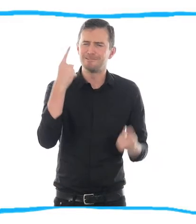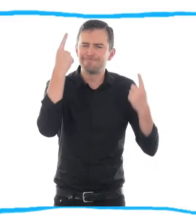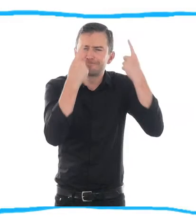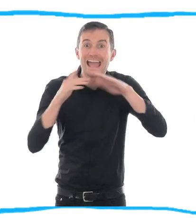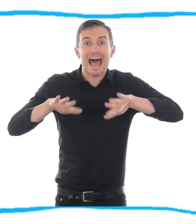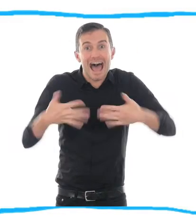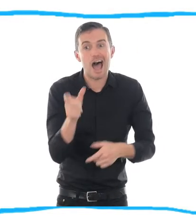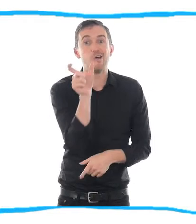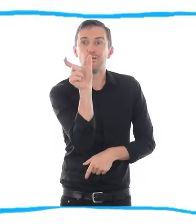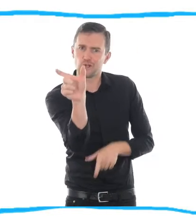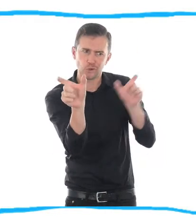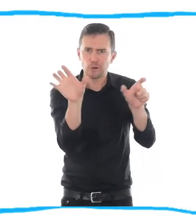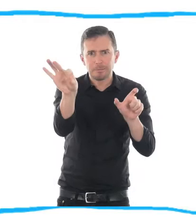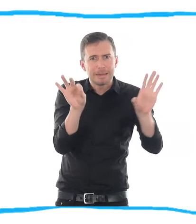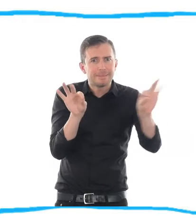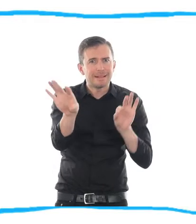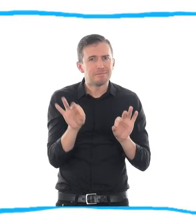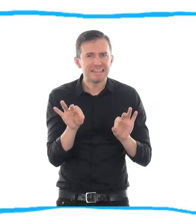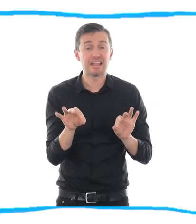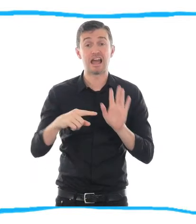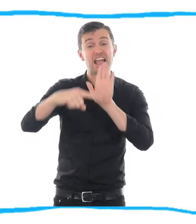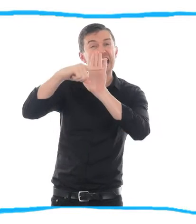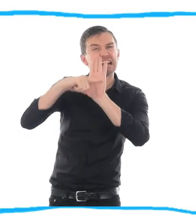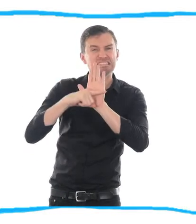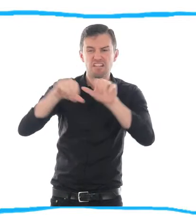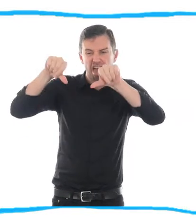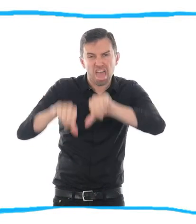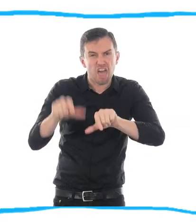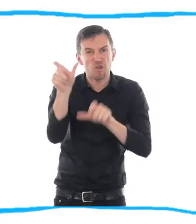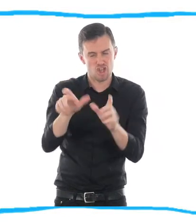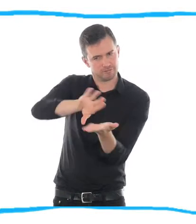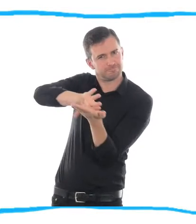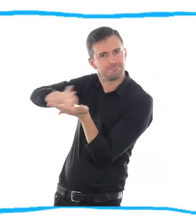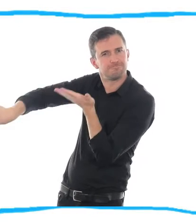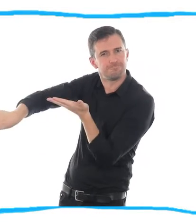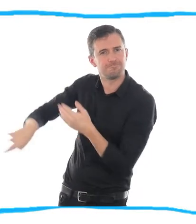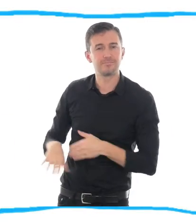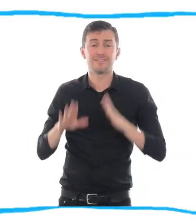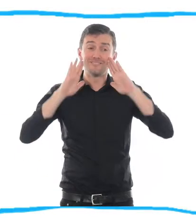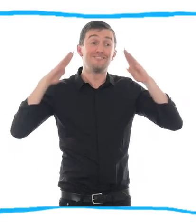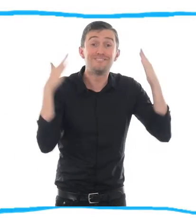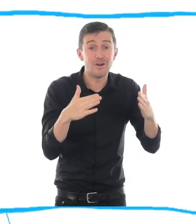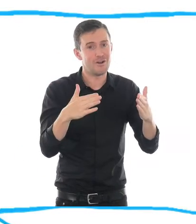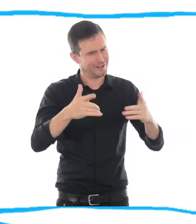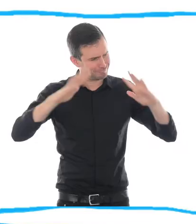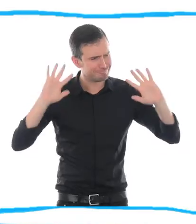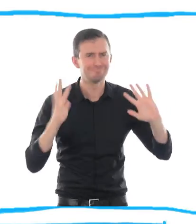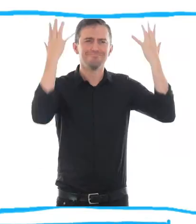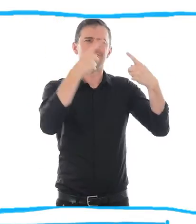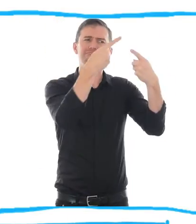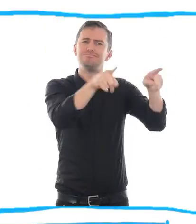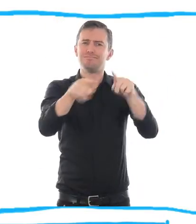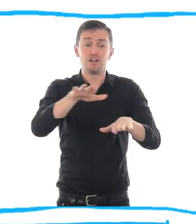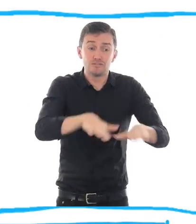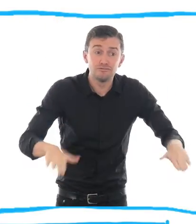Starting today, please think about what you say. Let's get rid of negative labels, terms, and stereotypes. And instead, let's celebrate diversity